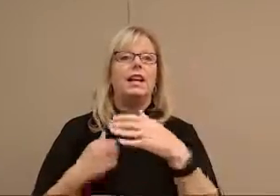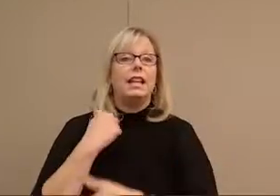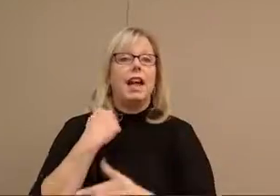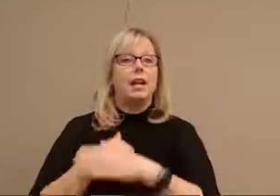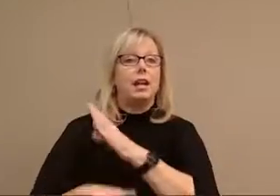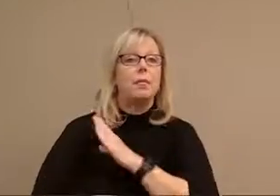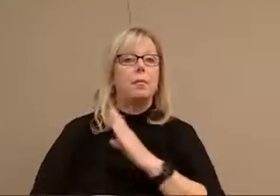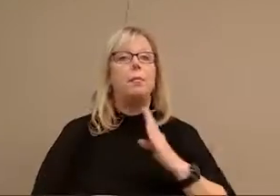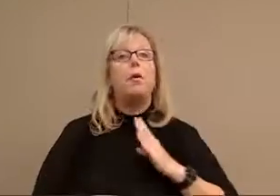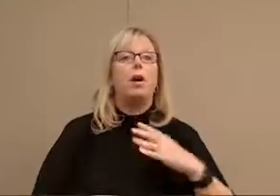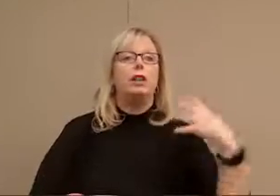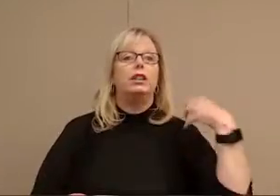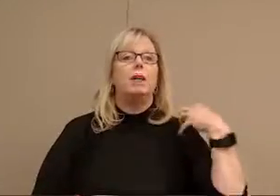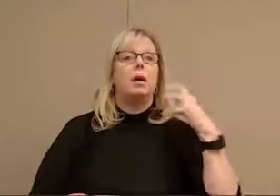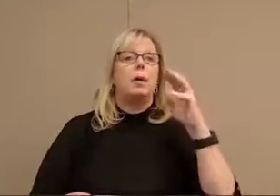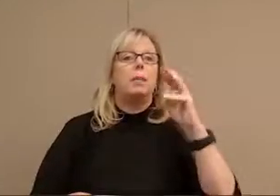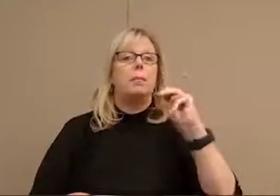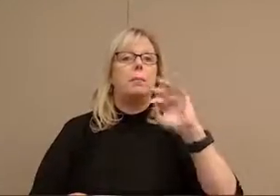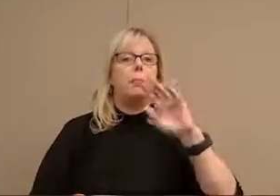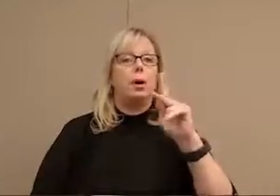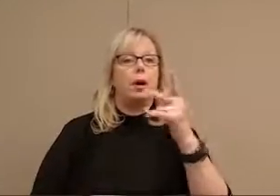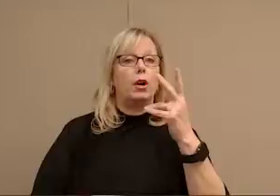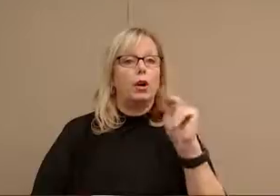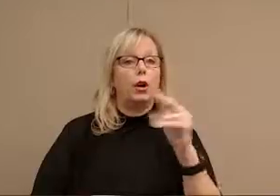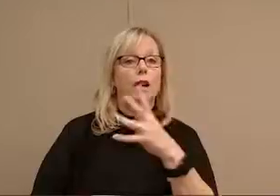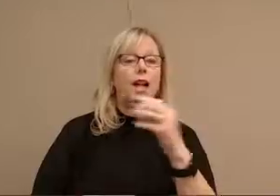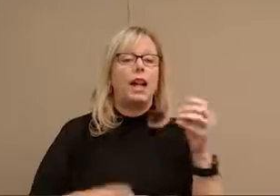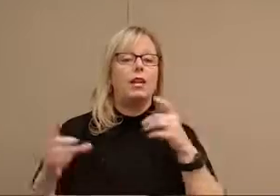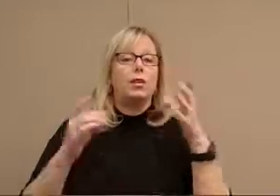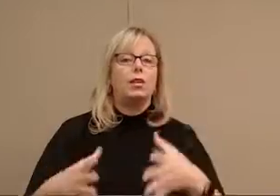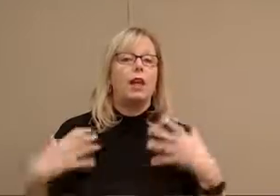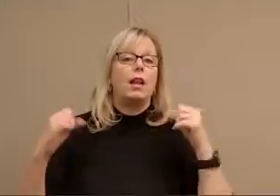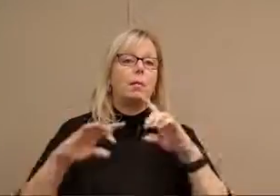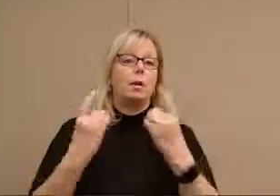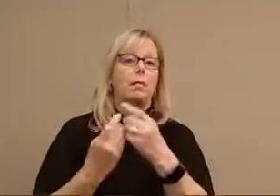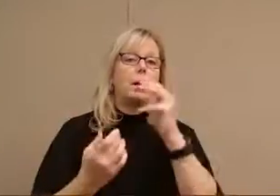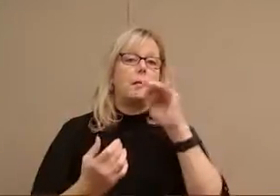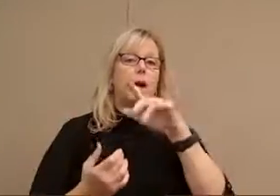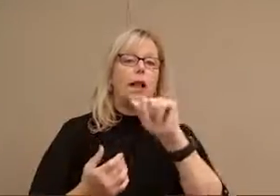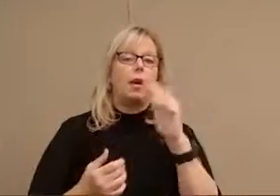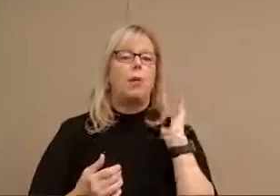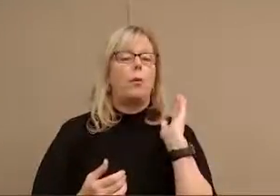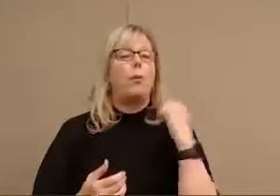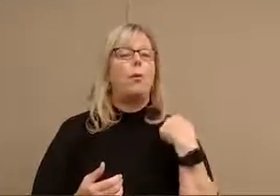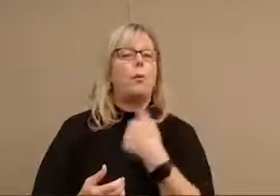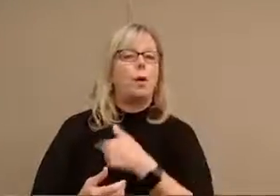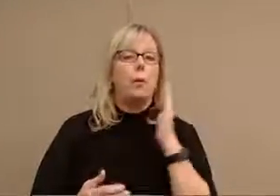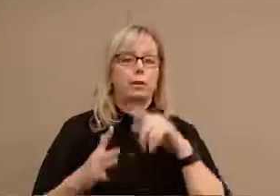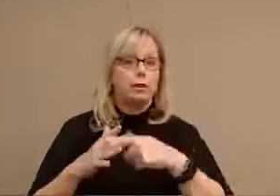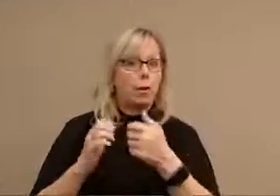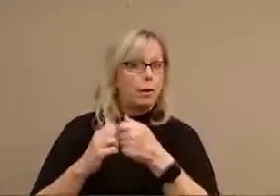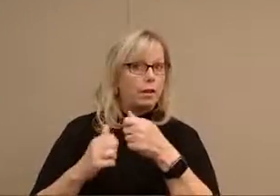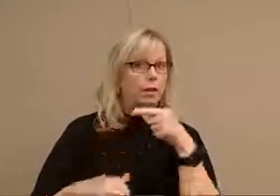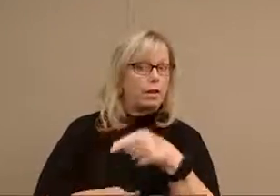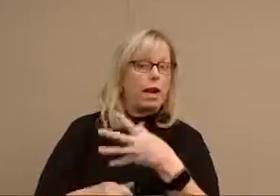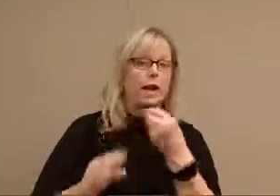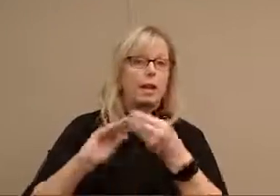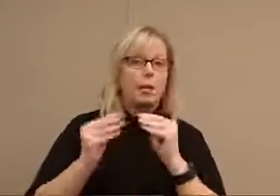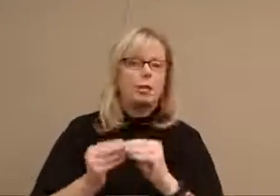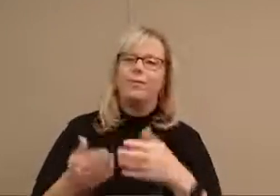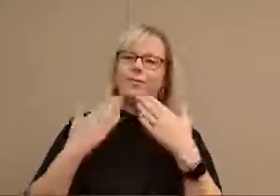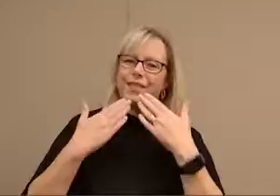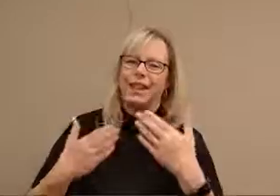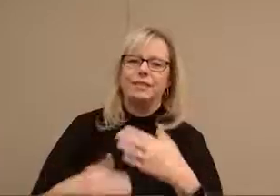Kern, and the Director of our St. Clair County Health Department, Mila Blanford. We'll start with Mila and all the numbers for the day. Thanks,